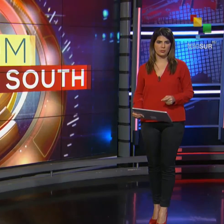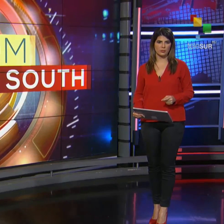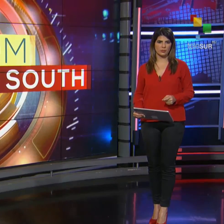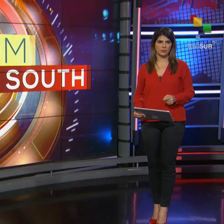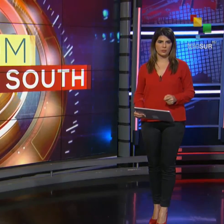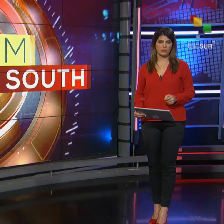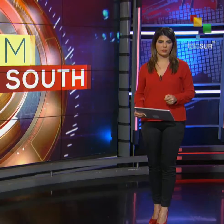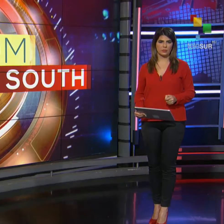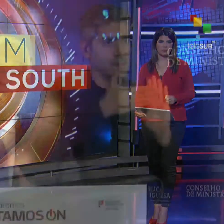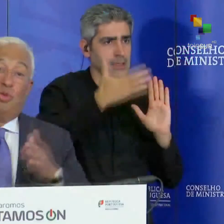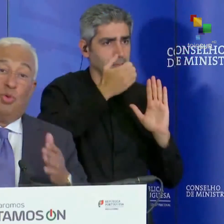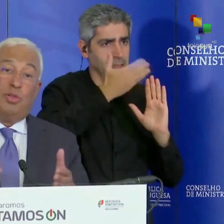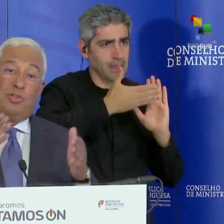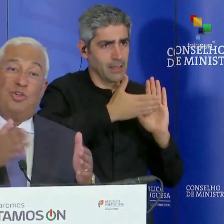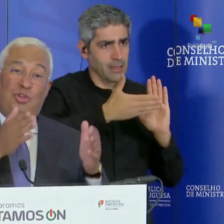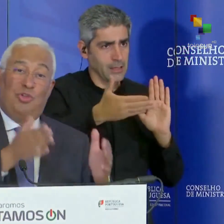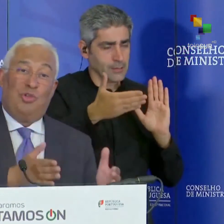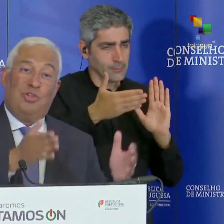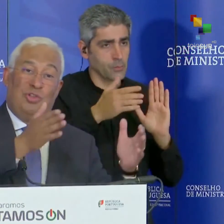cases.